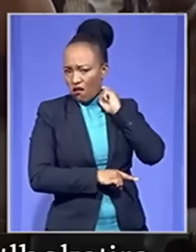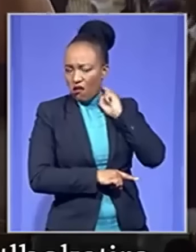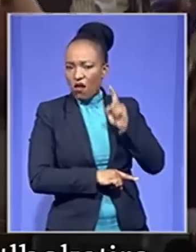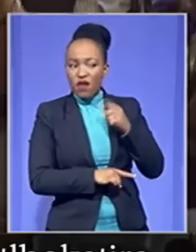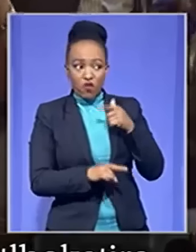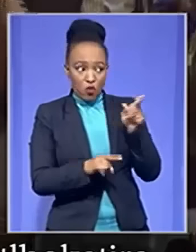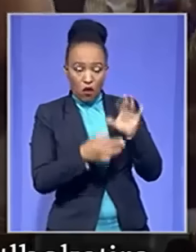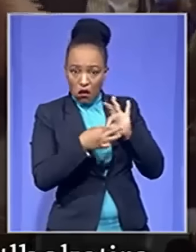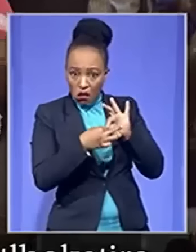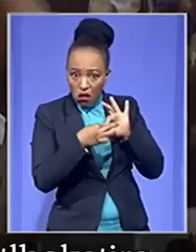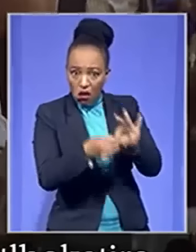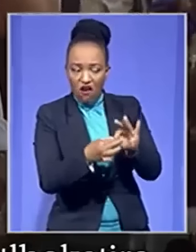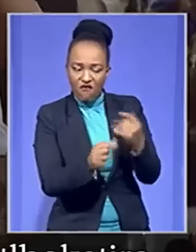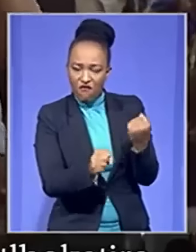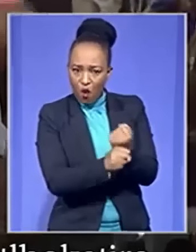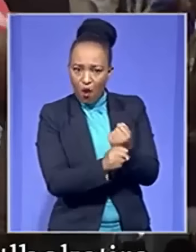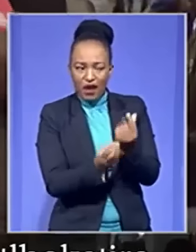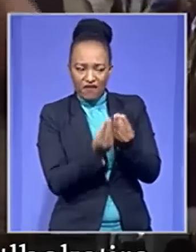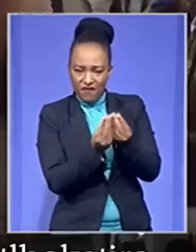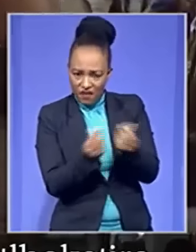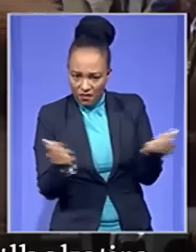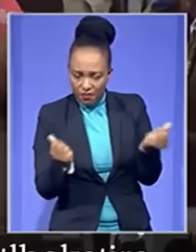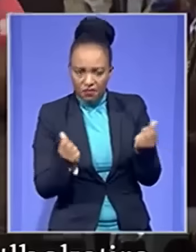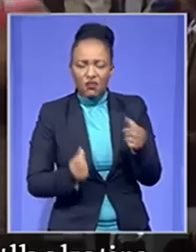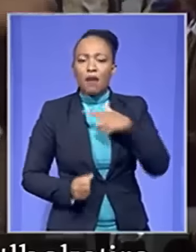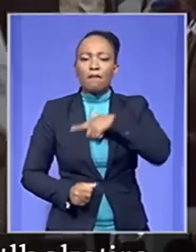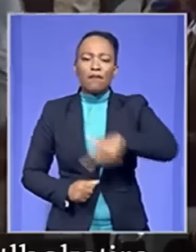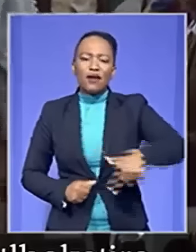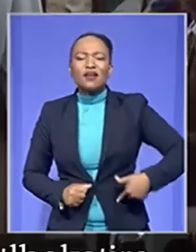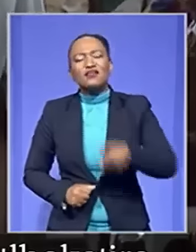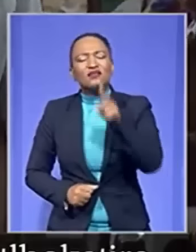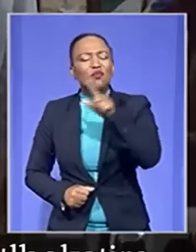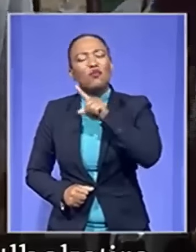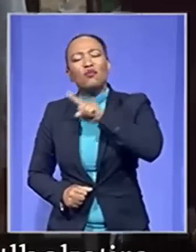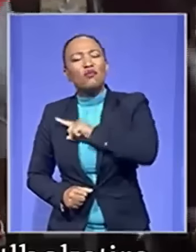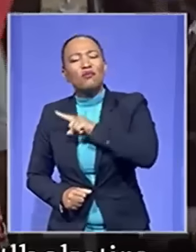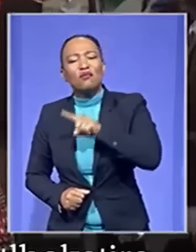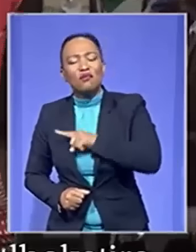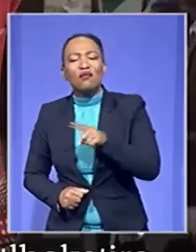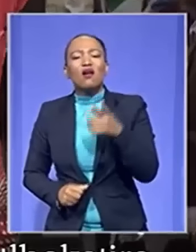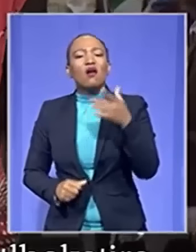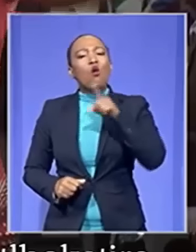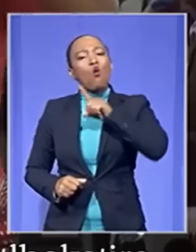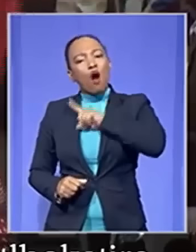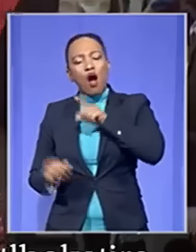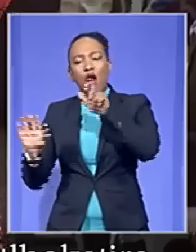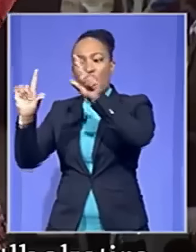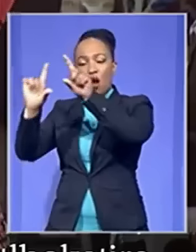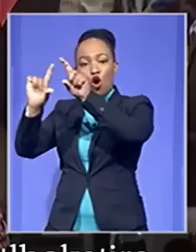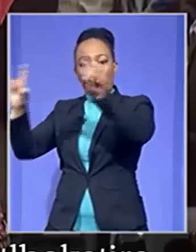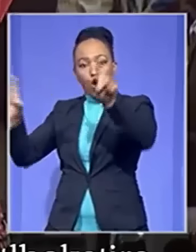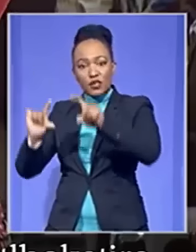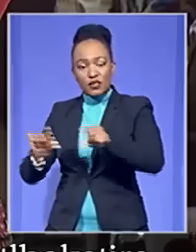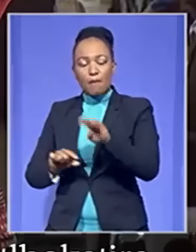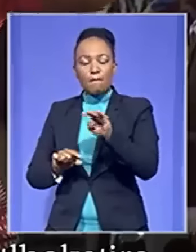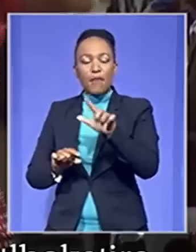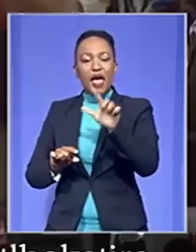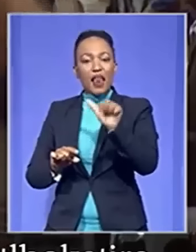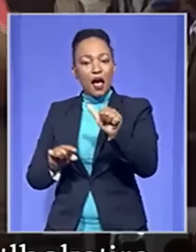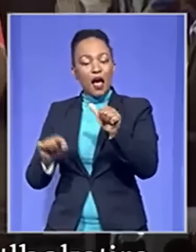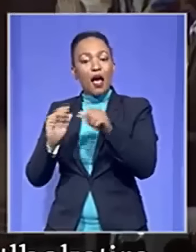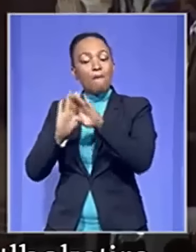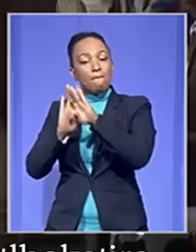that, why, President, are you taking back those two clauses of the Bella Bill?